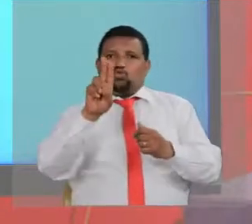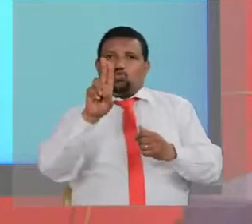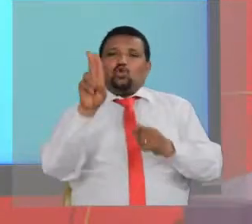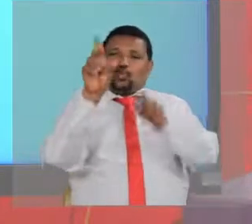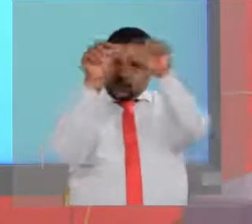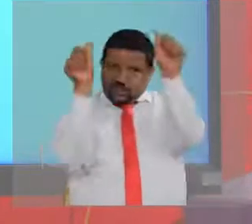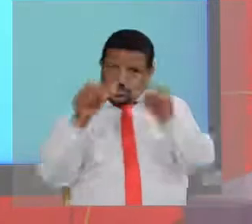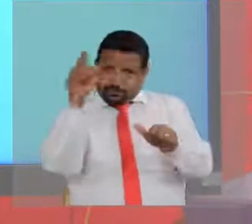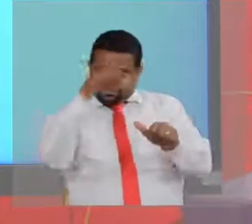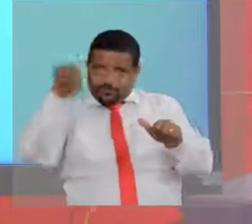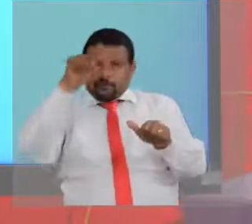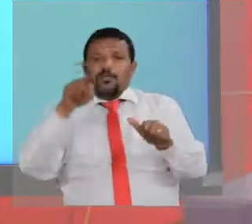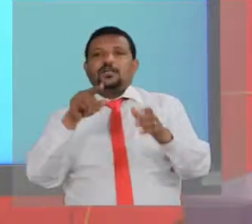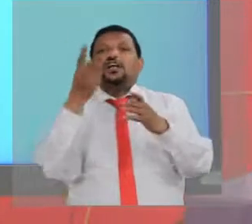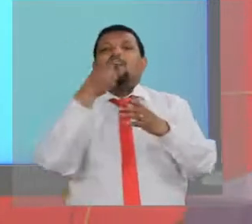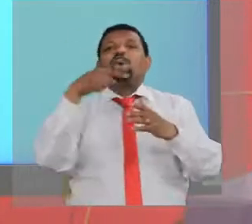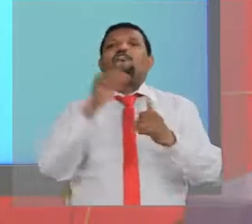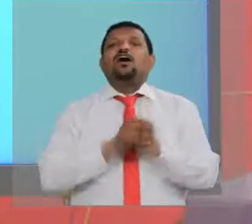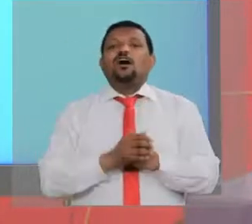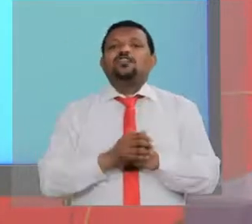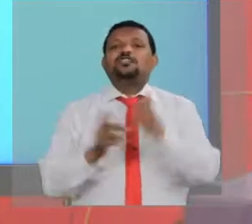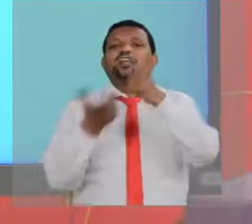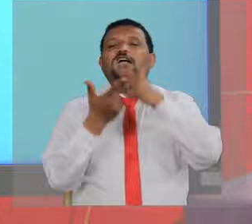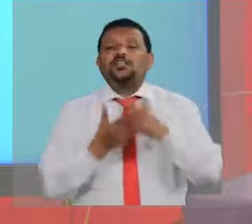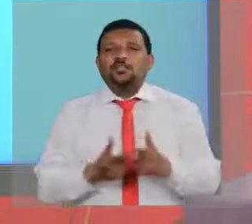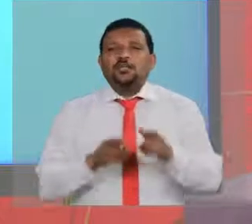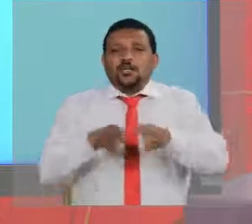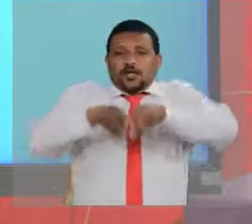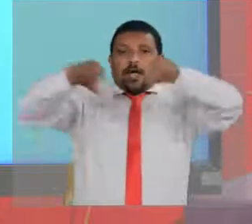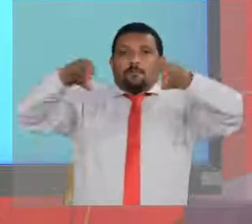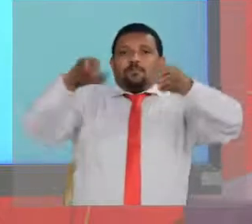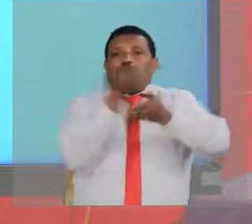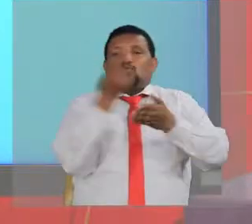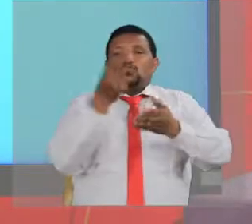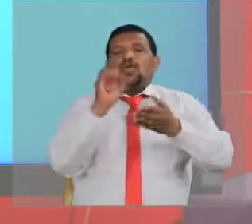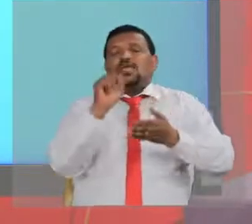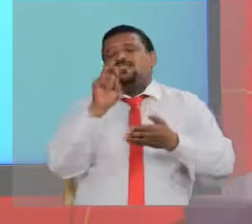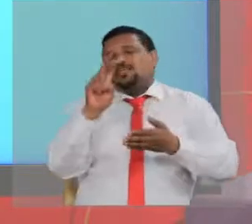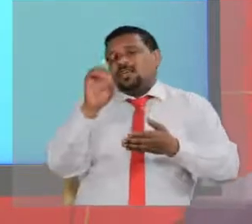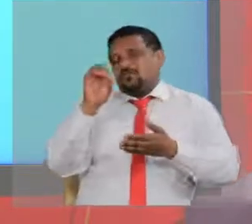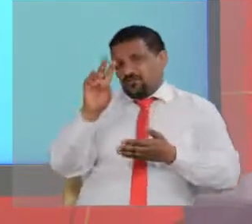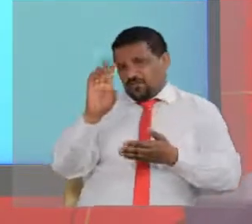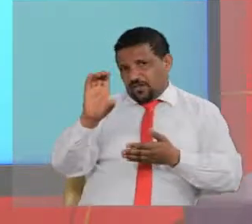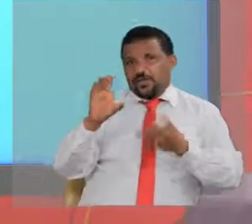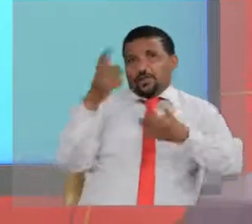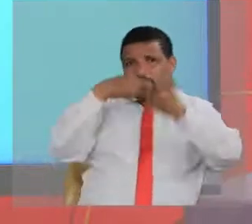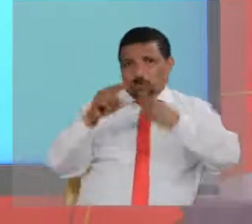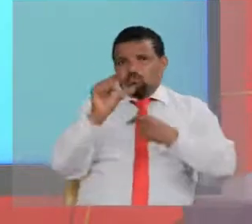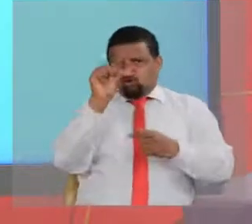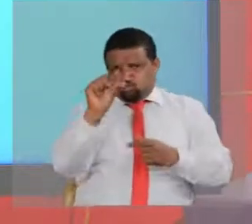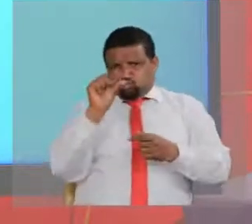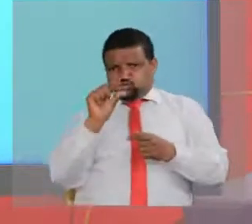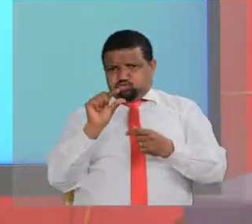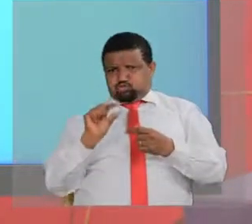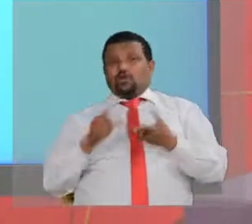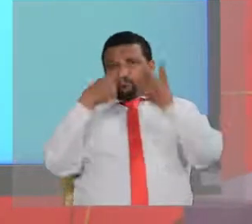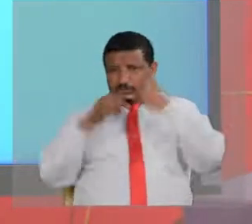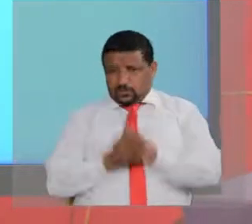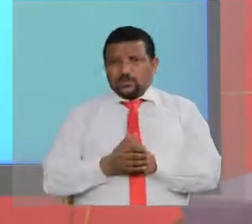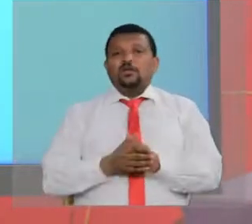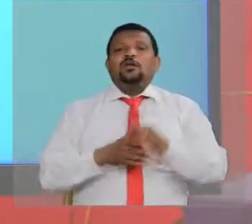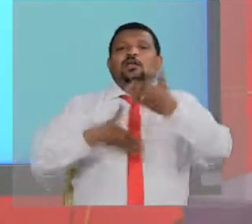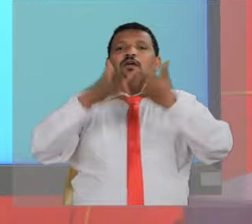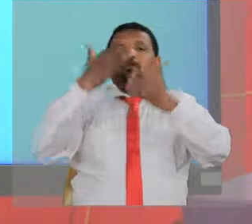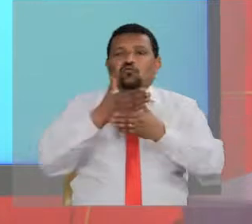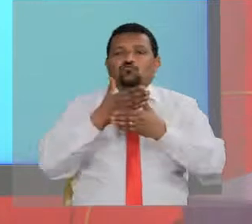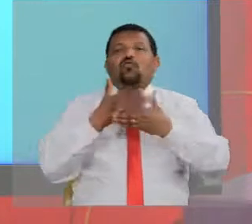curves. Second, the gap between the AC and the ABC becomes smaller and smaller as the